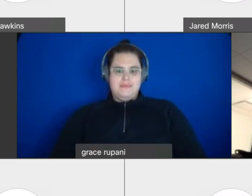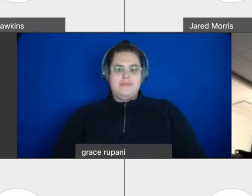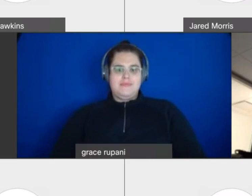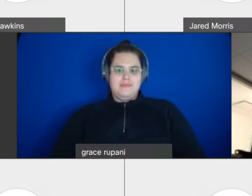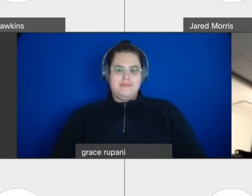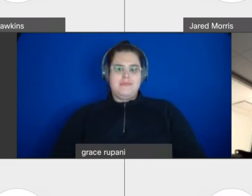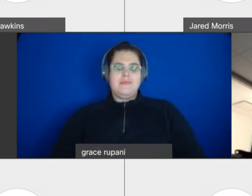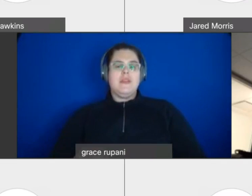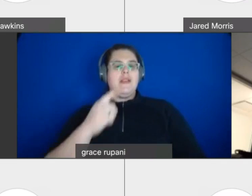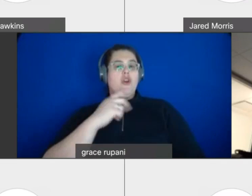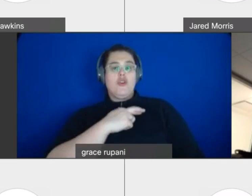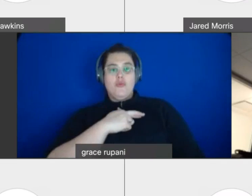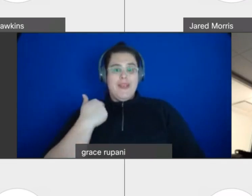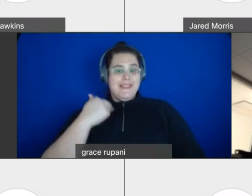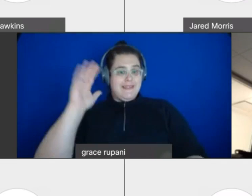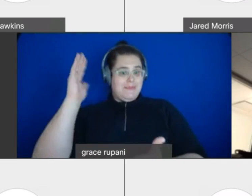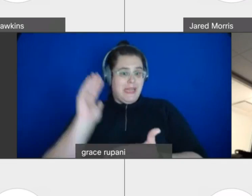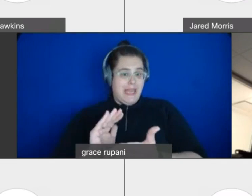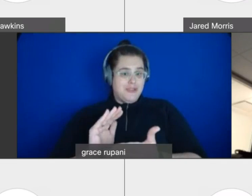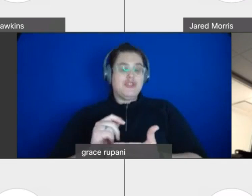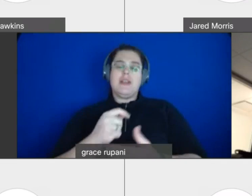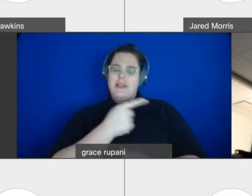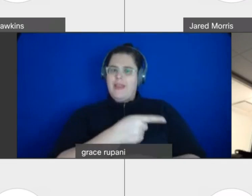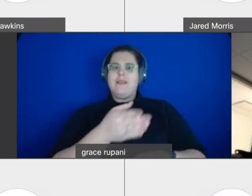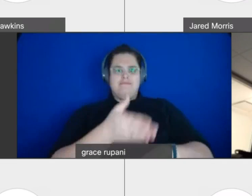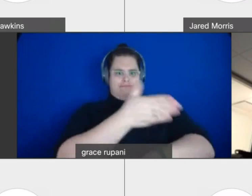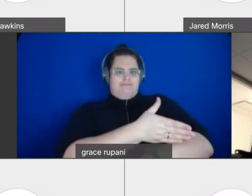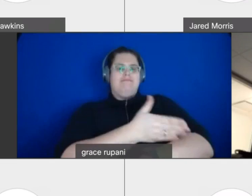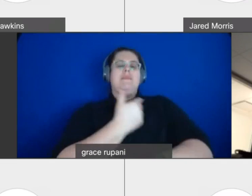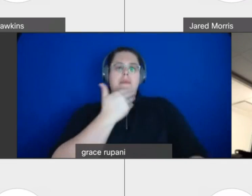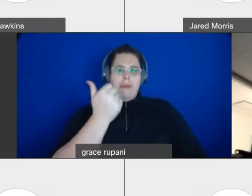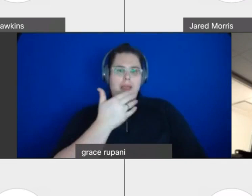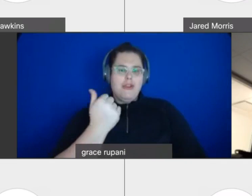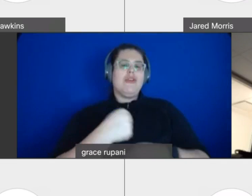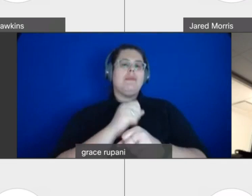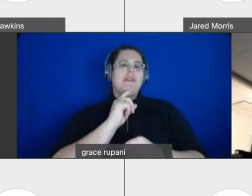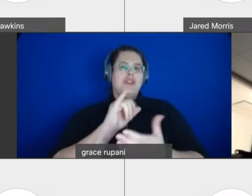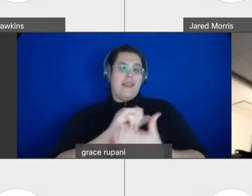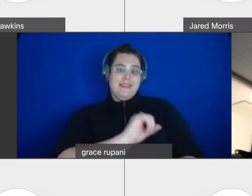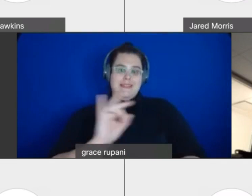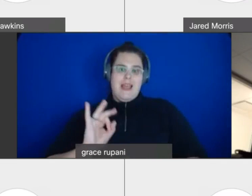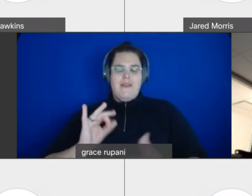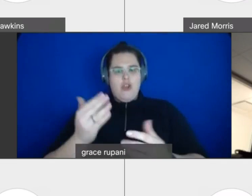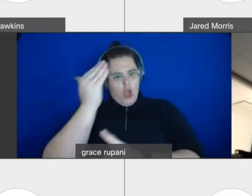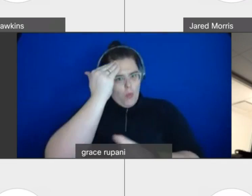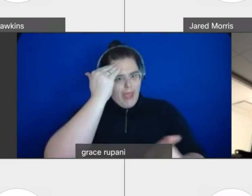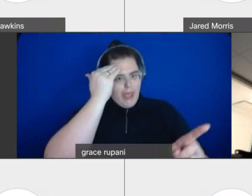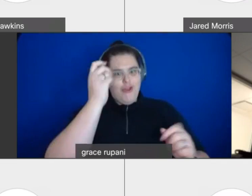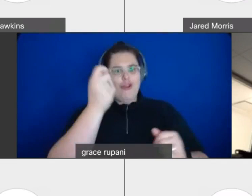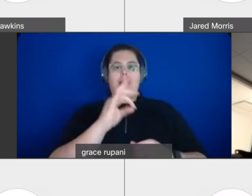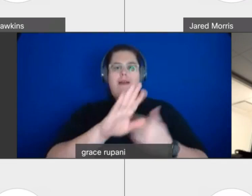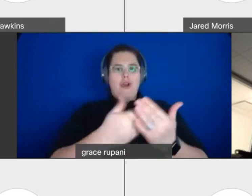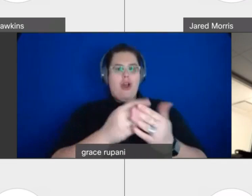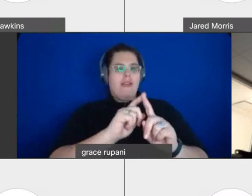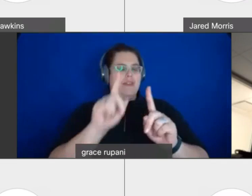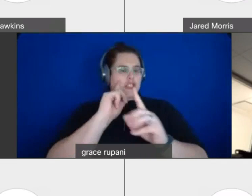their staff are aware of all of the current mitigation strategies. And what I